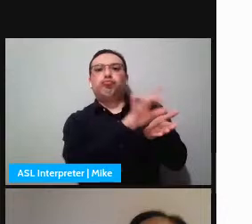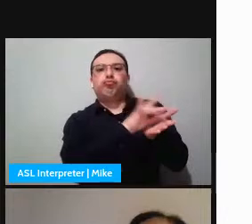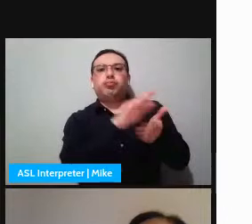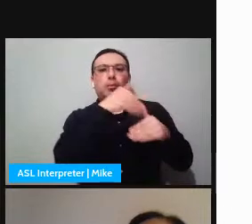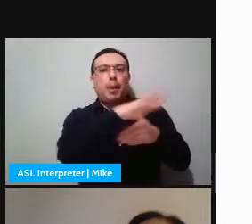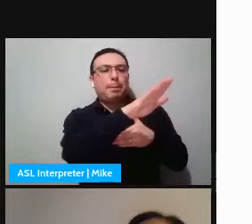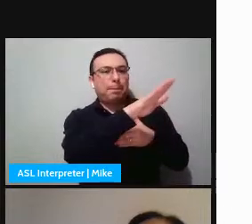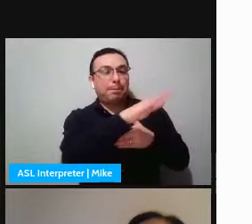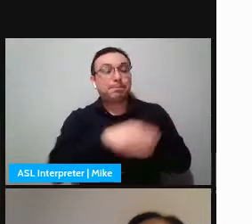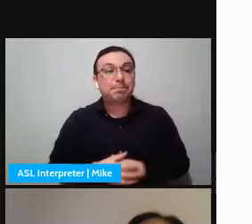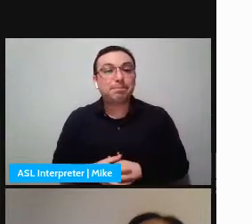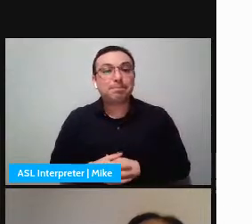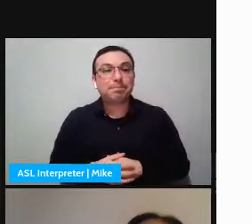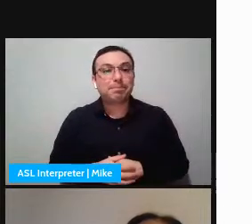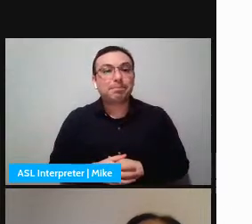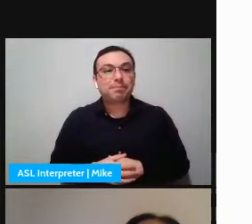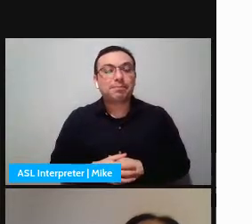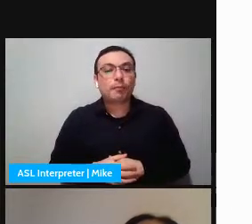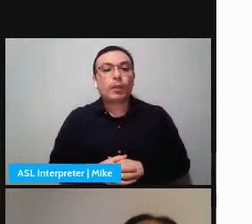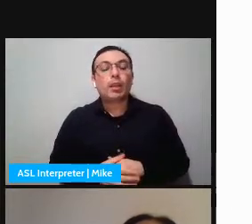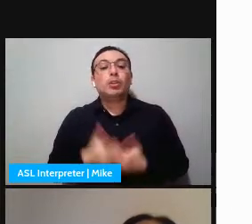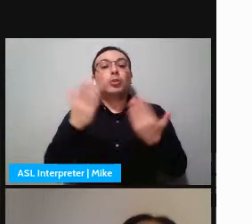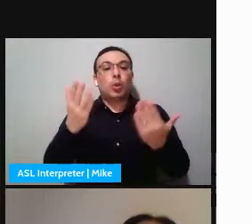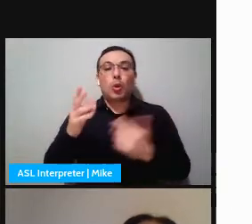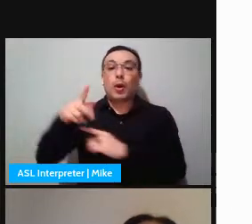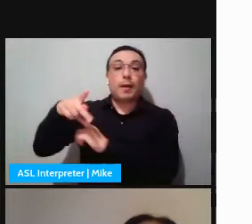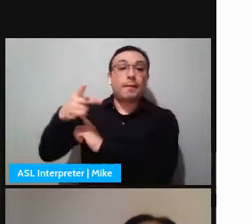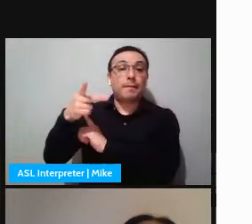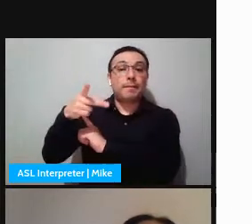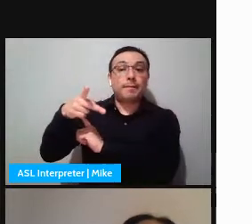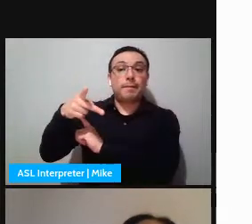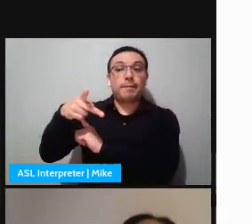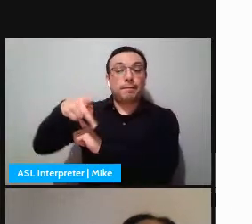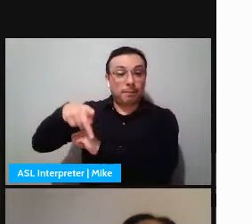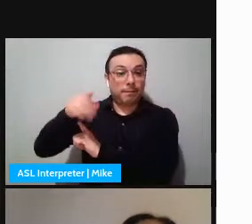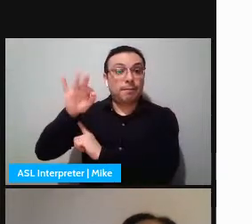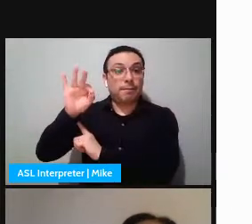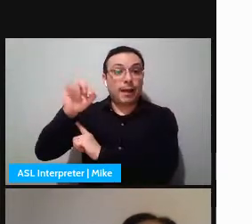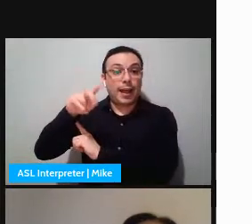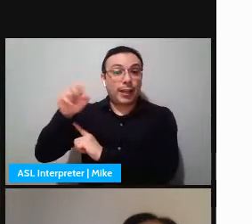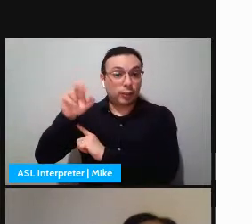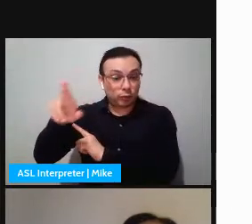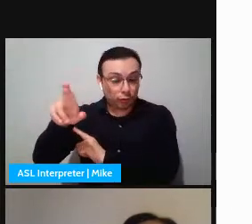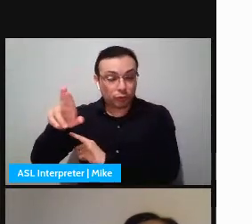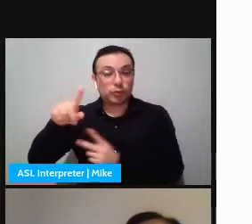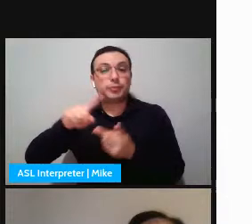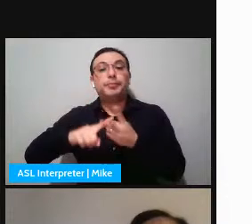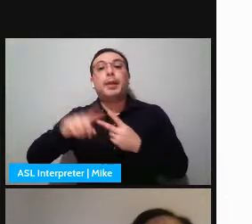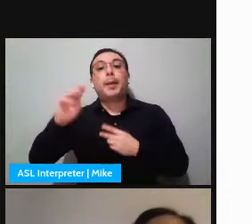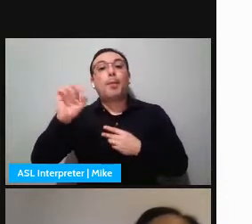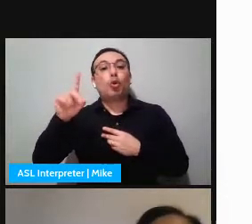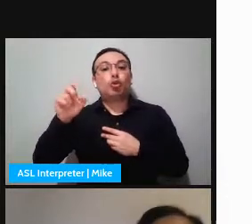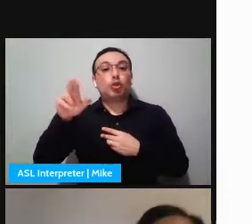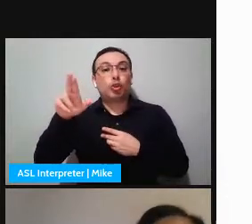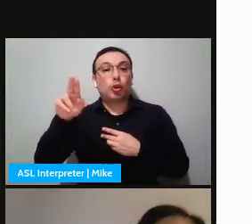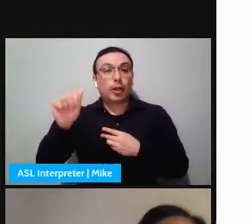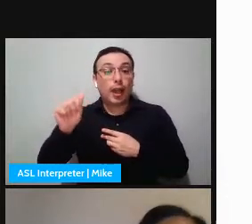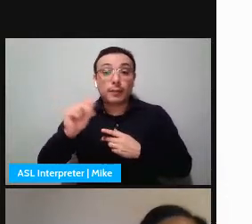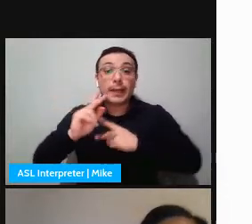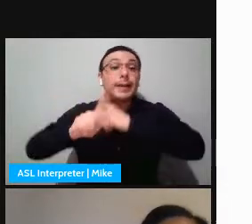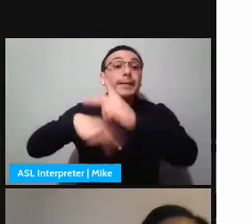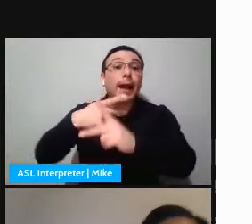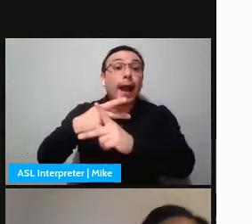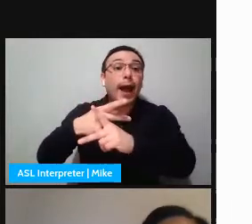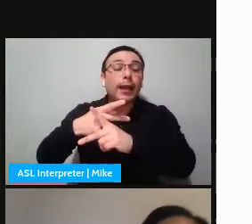So what you may have heard in terms of the Pfizer and the Moderna vaccine, they are mRNA vaccines. What this